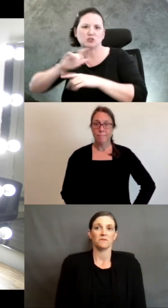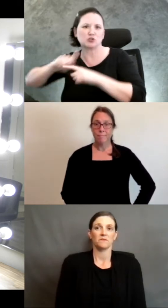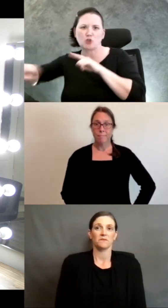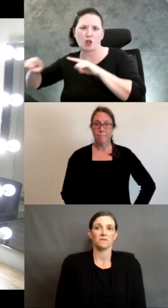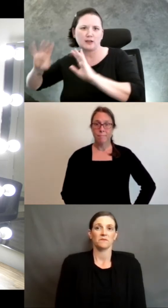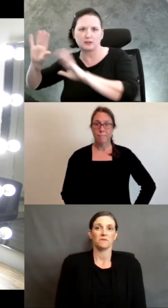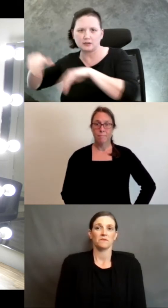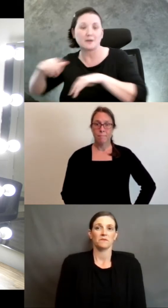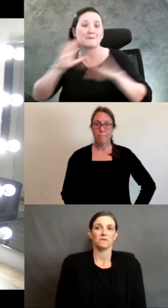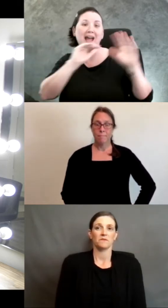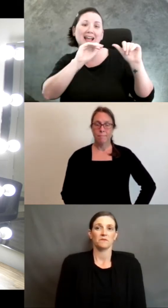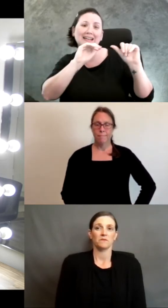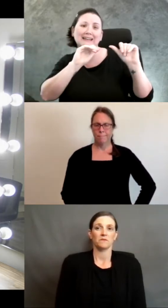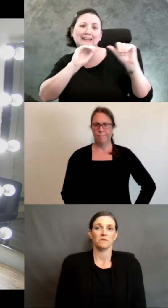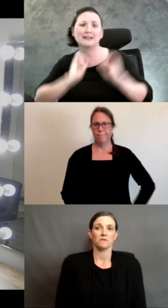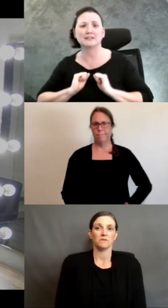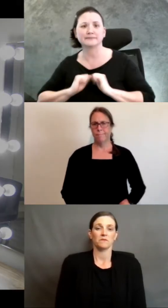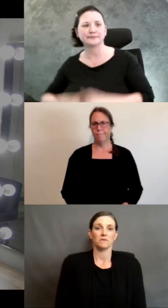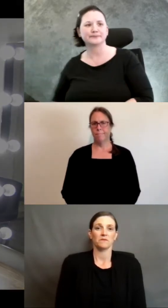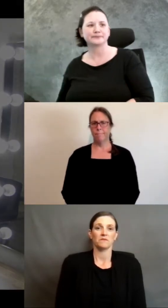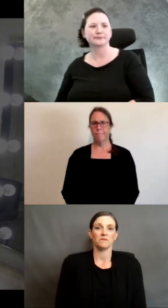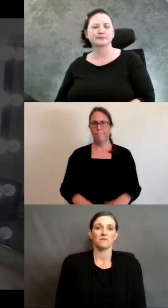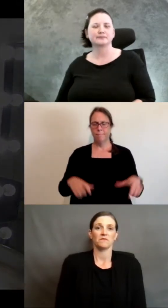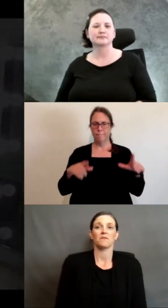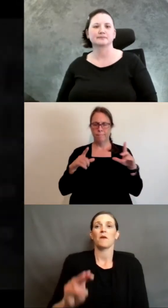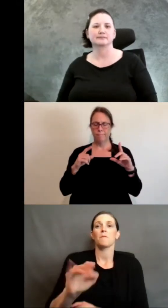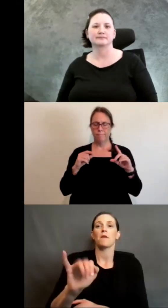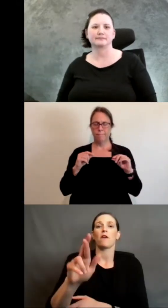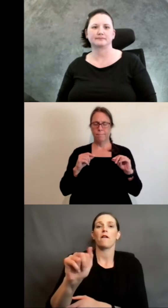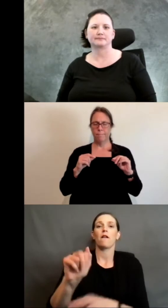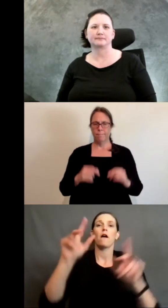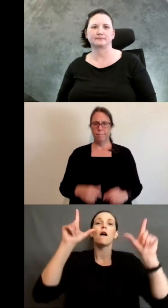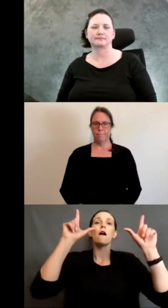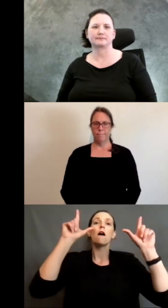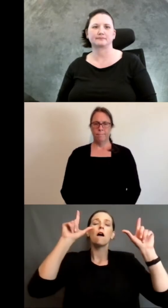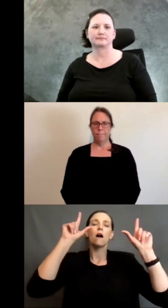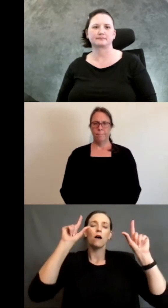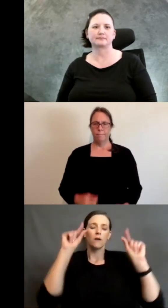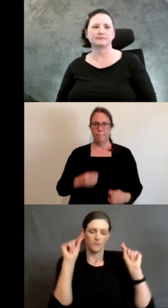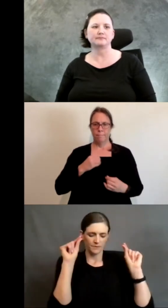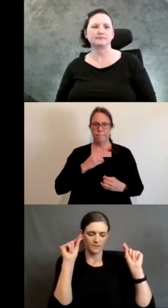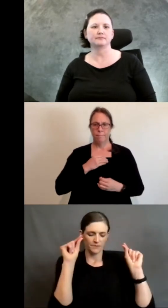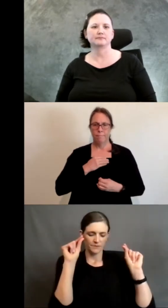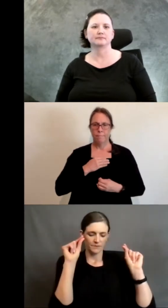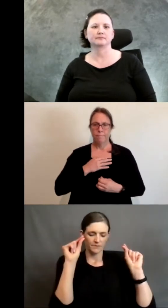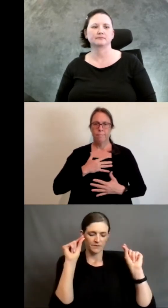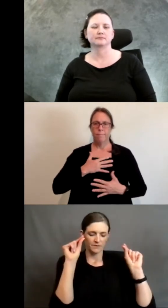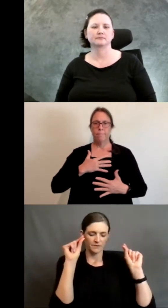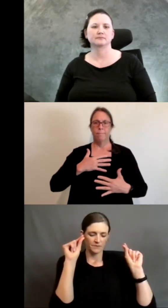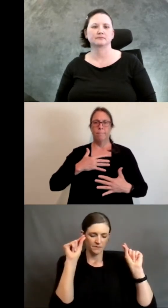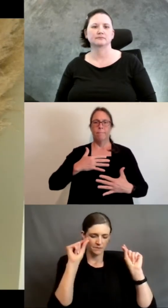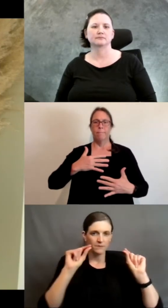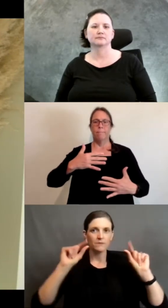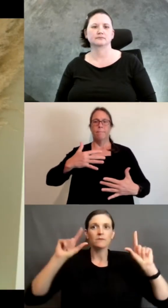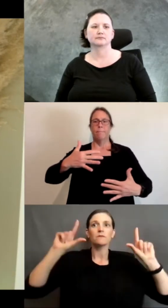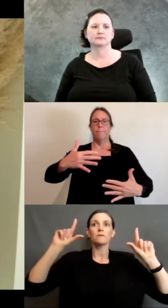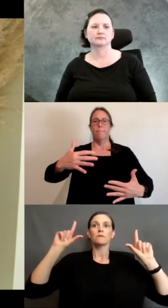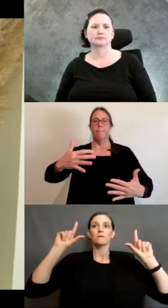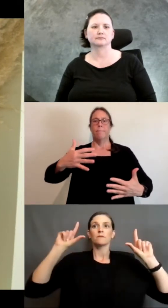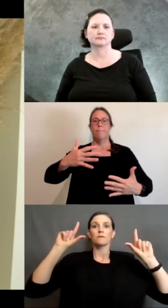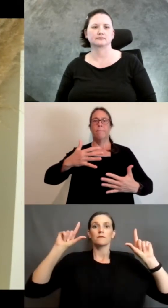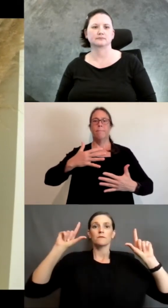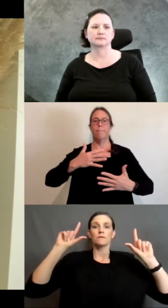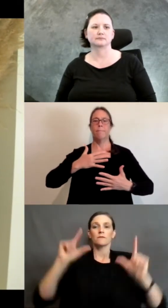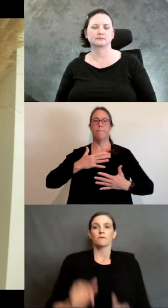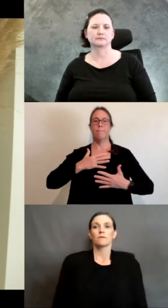Bye. Mariana closes her eyes. Breathe. She opens them. Okay,